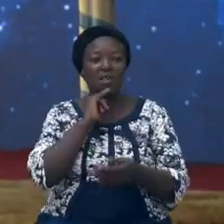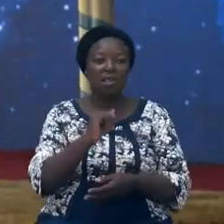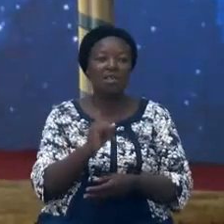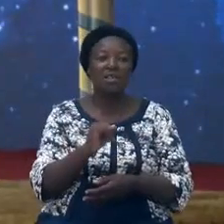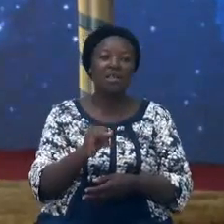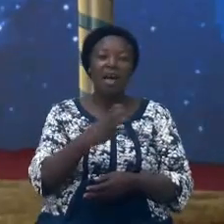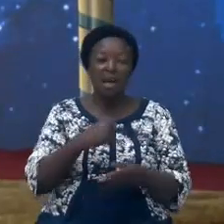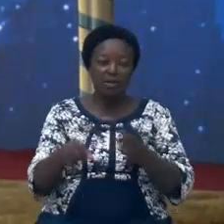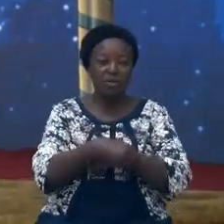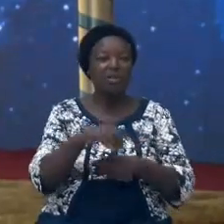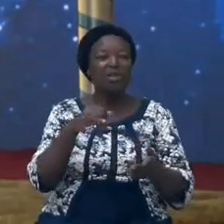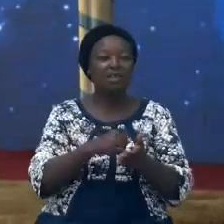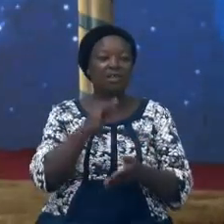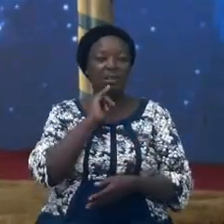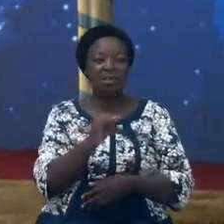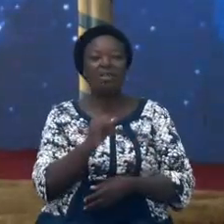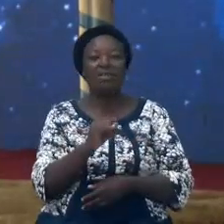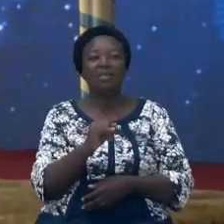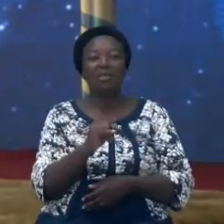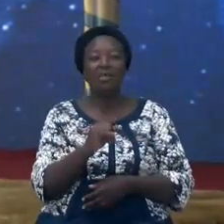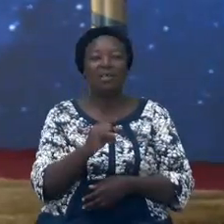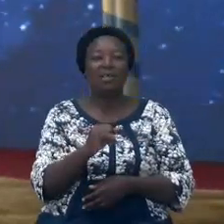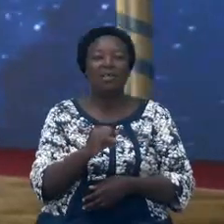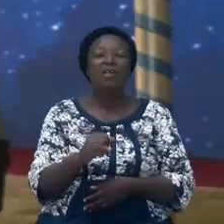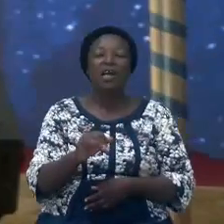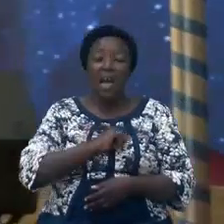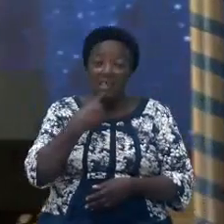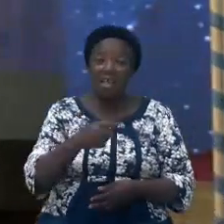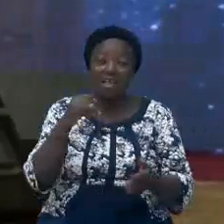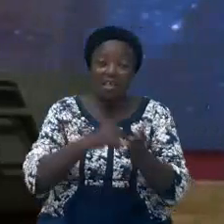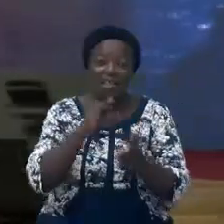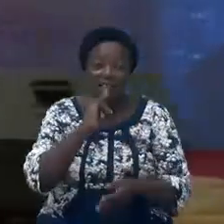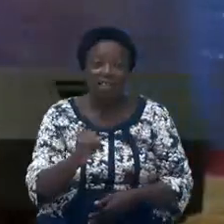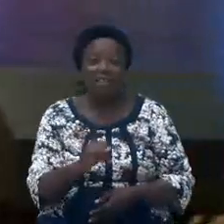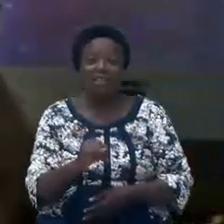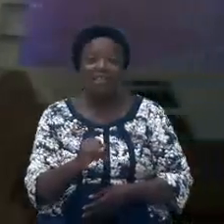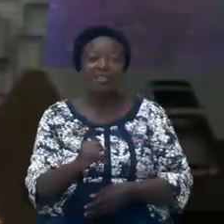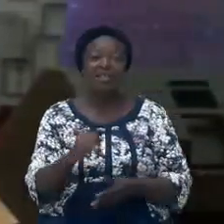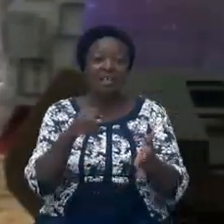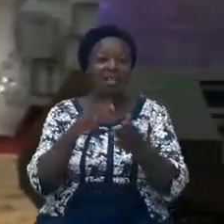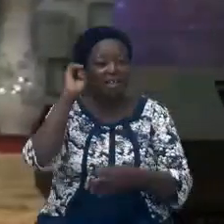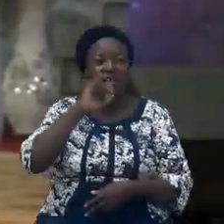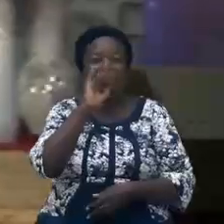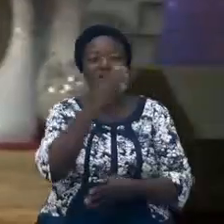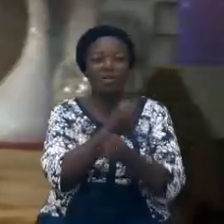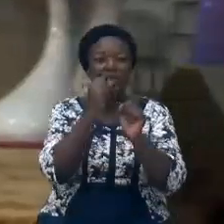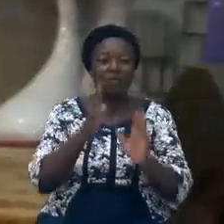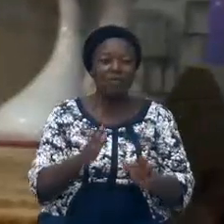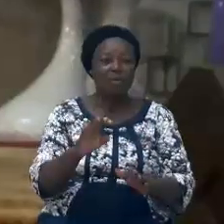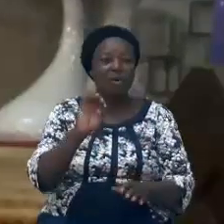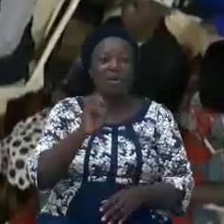millennium equal it is and today it is i said it